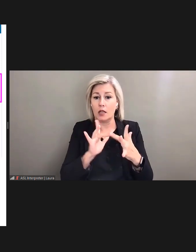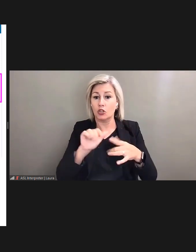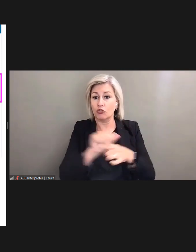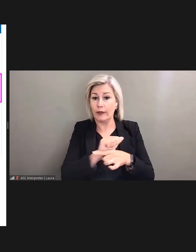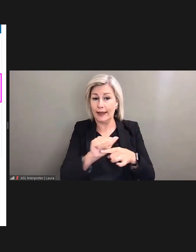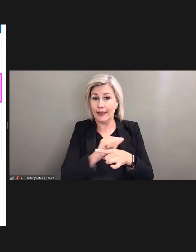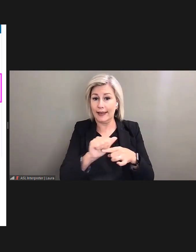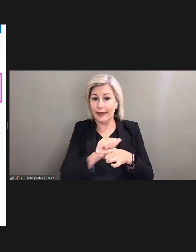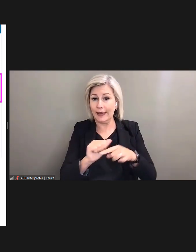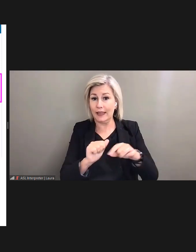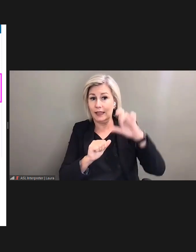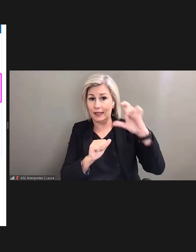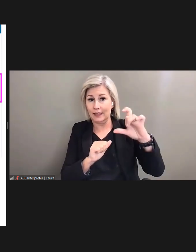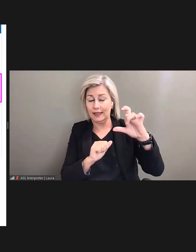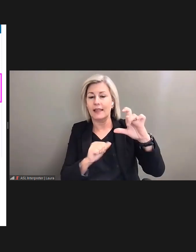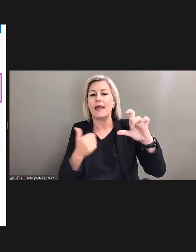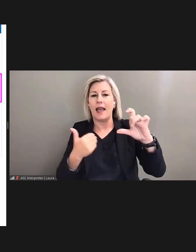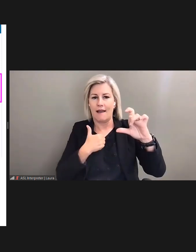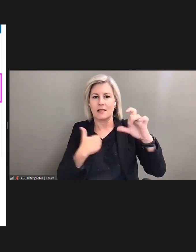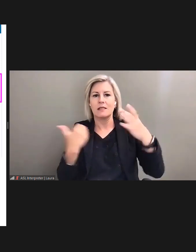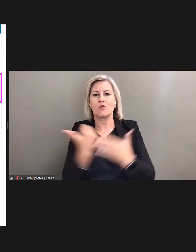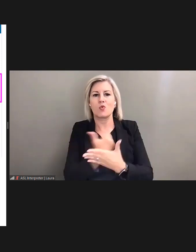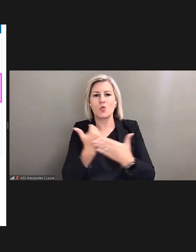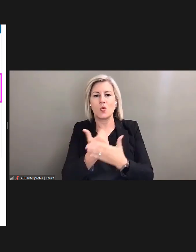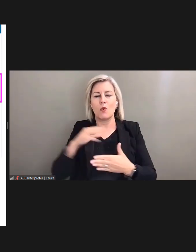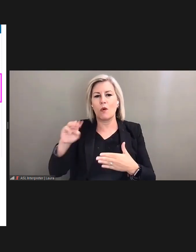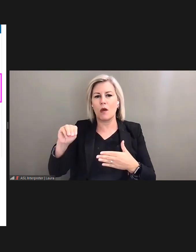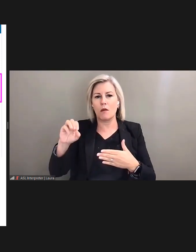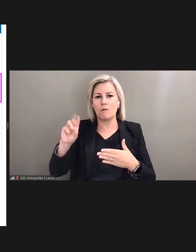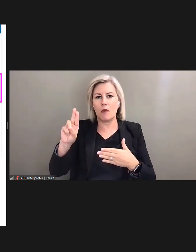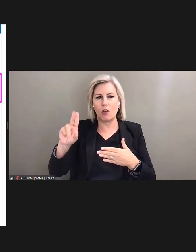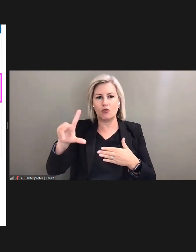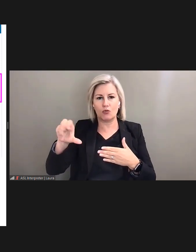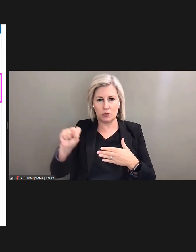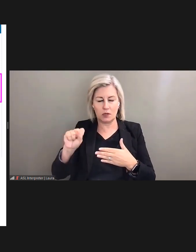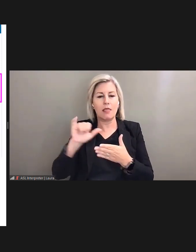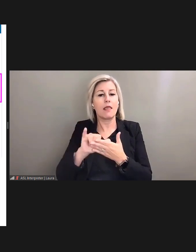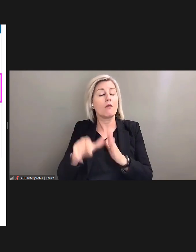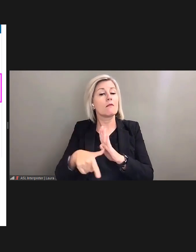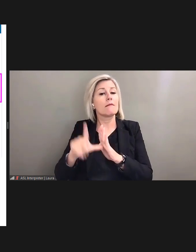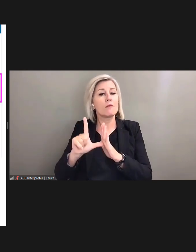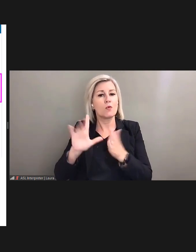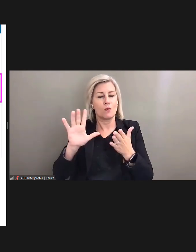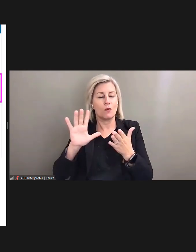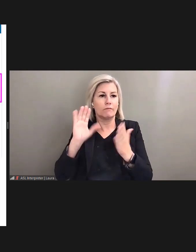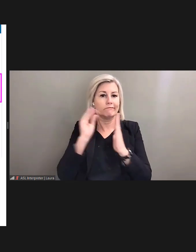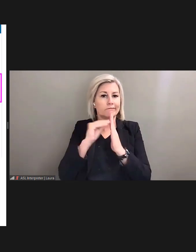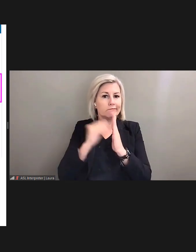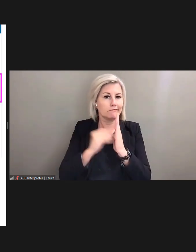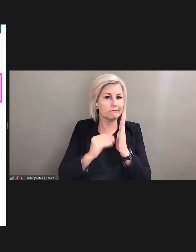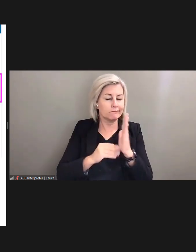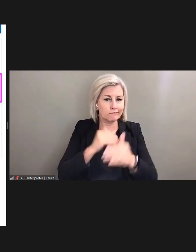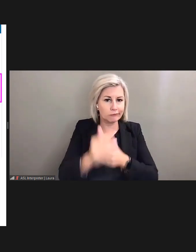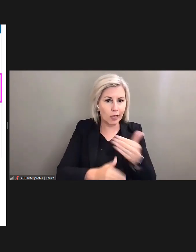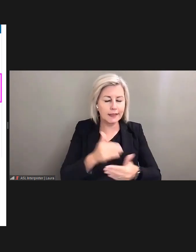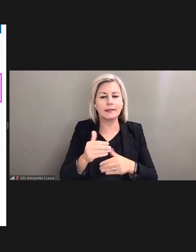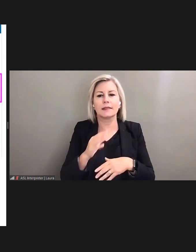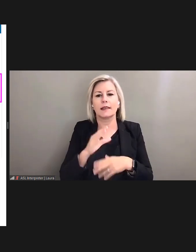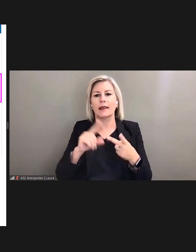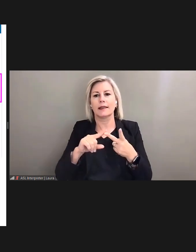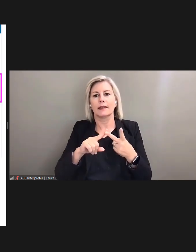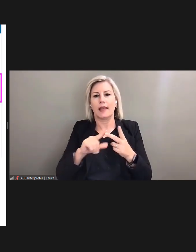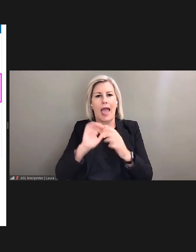training up above, there are some new modules in there that review the documentation process and